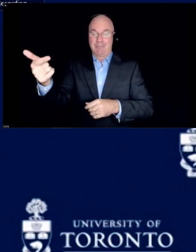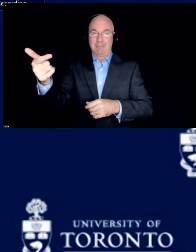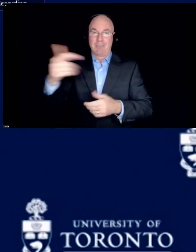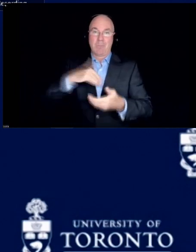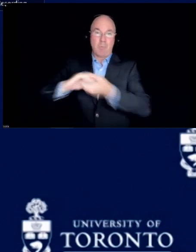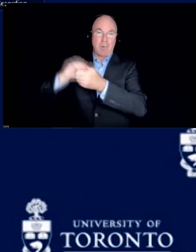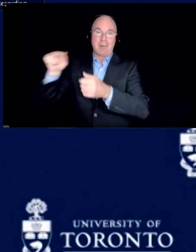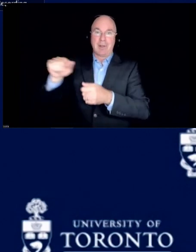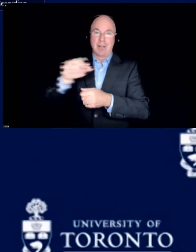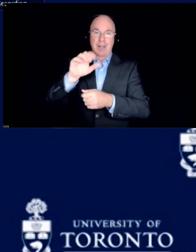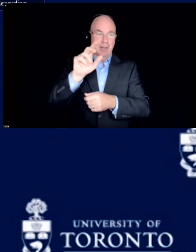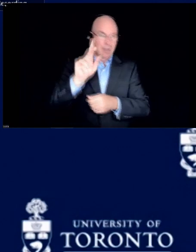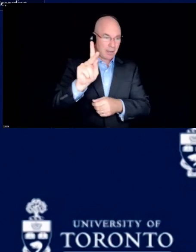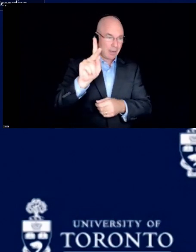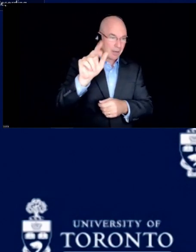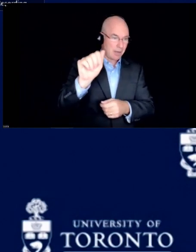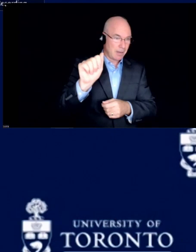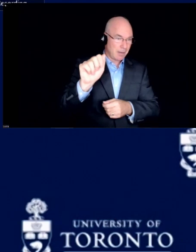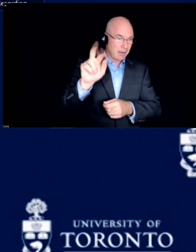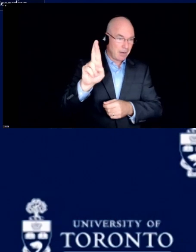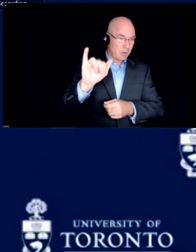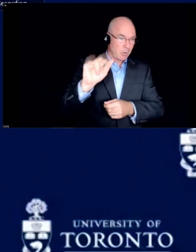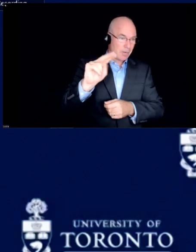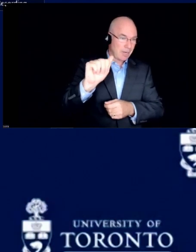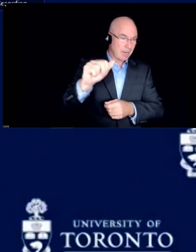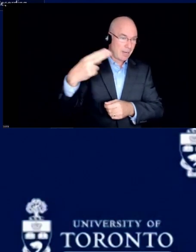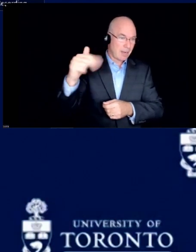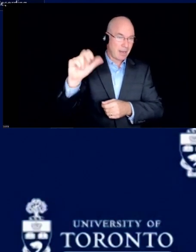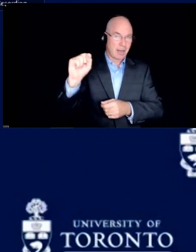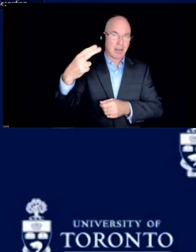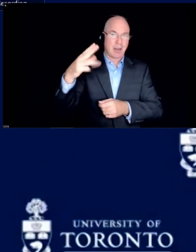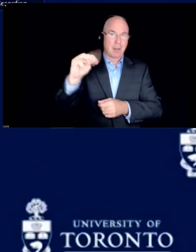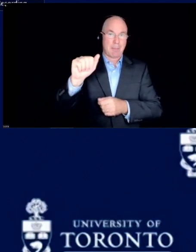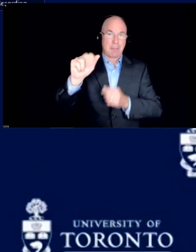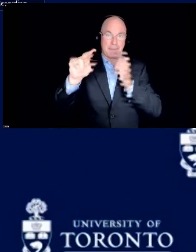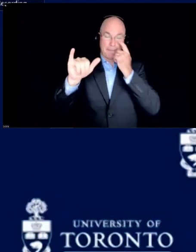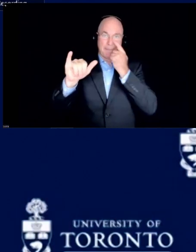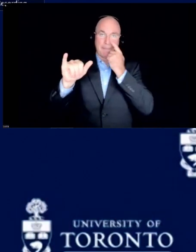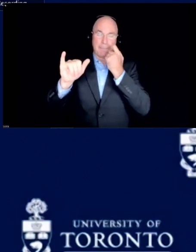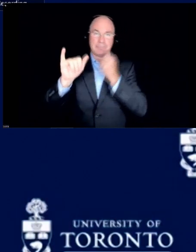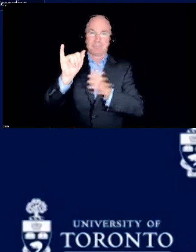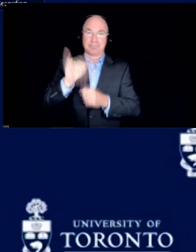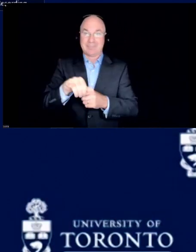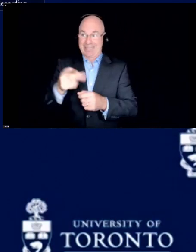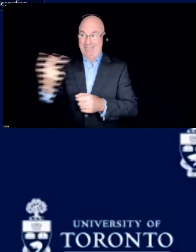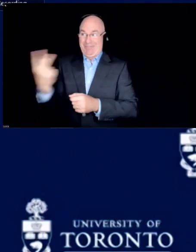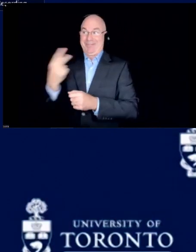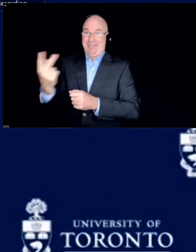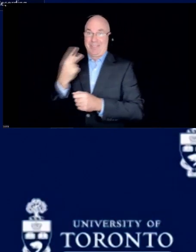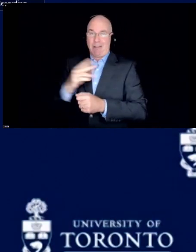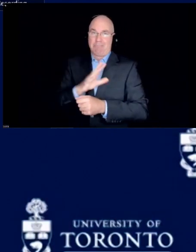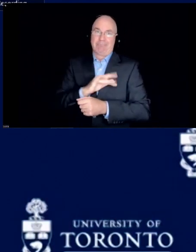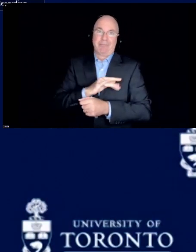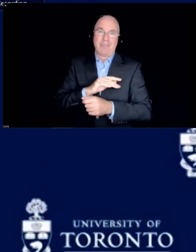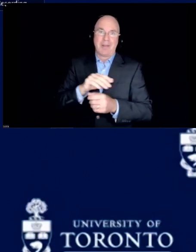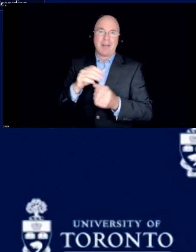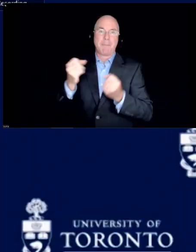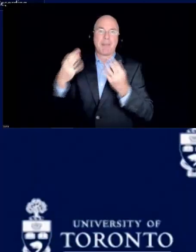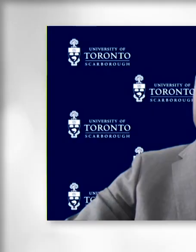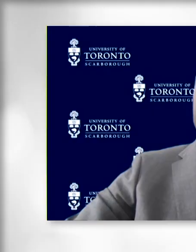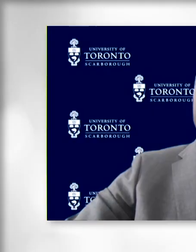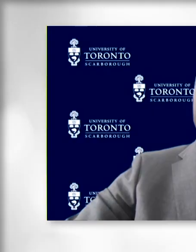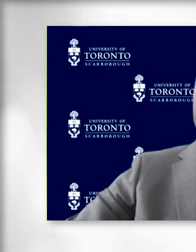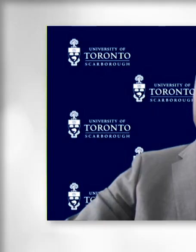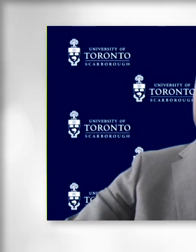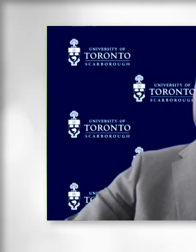colleague, Karima Hashmani, with whom I've had the pleasure of coordinating the work of an amazing team of volunteers and very supportive partners from